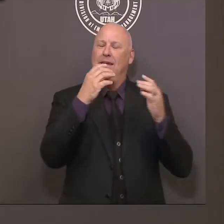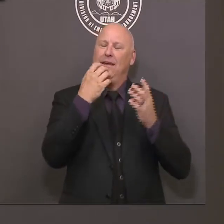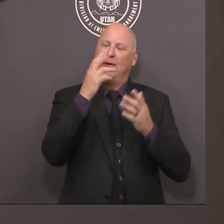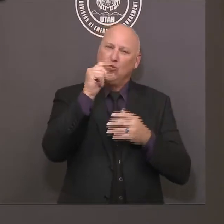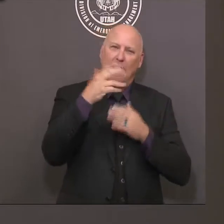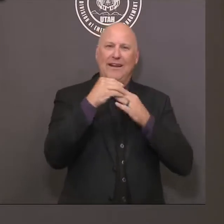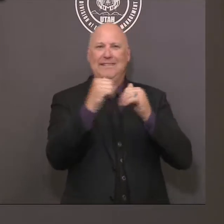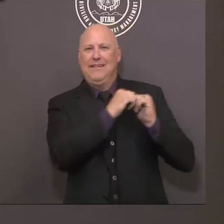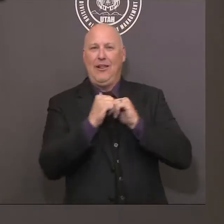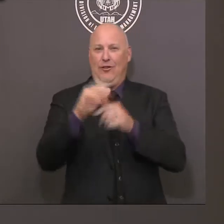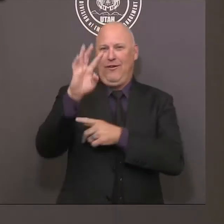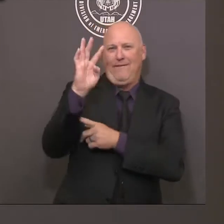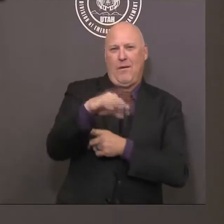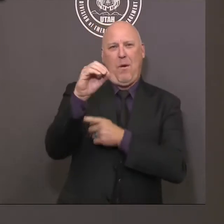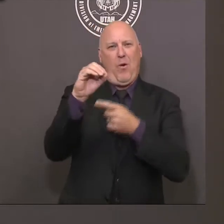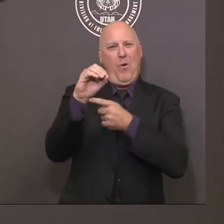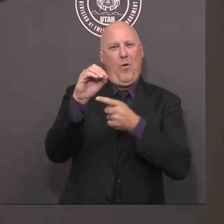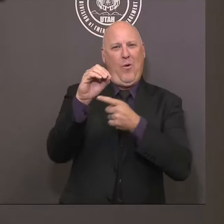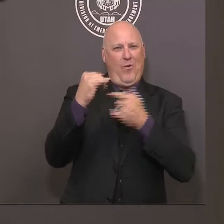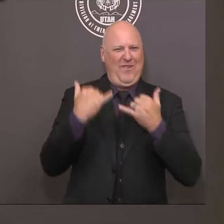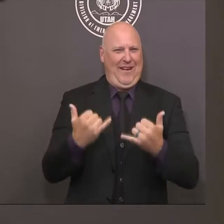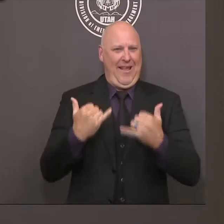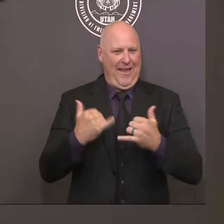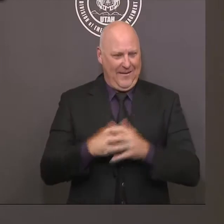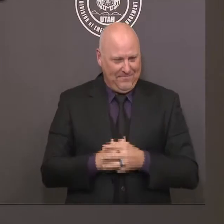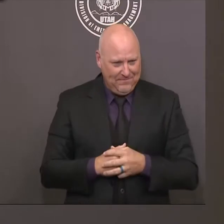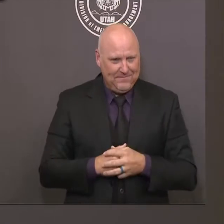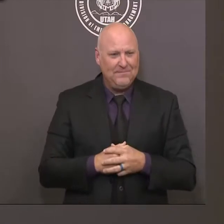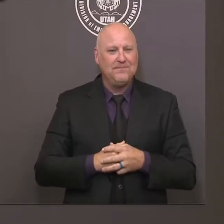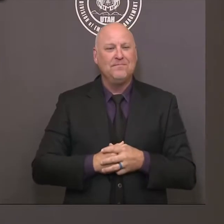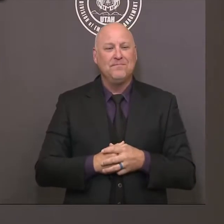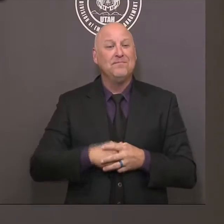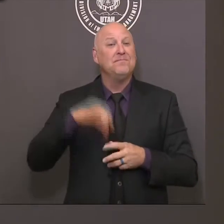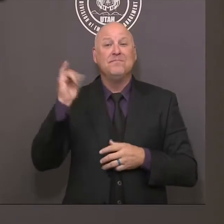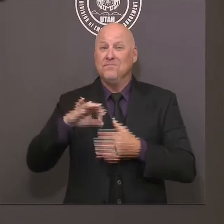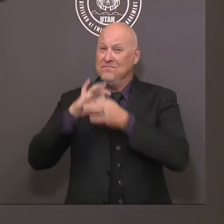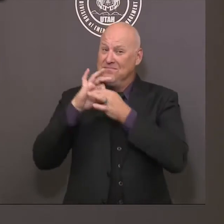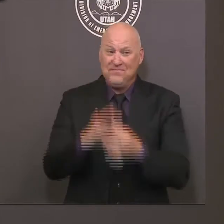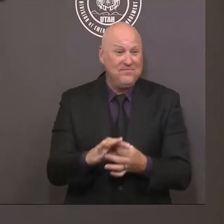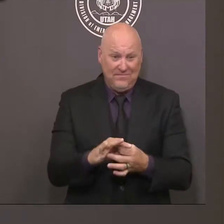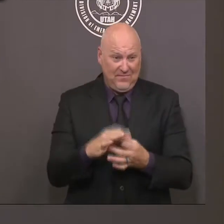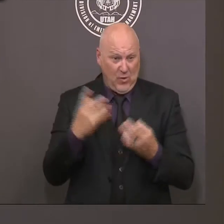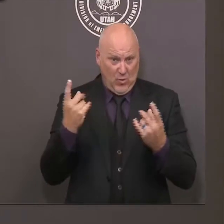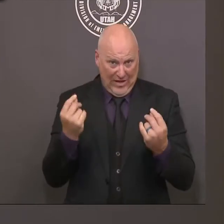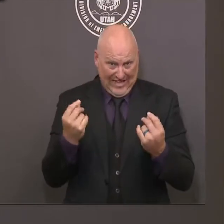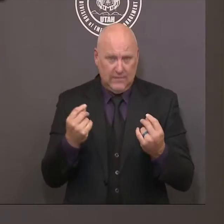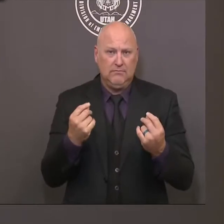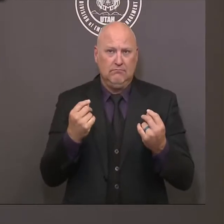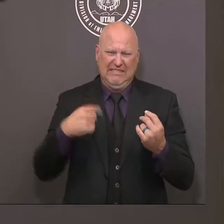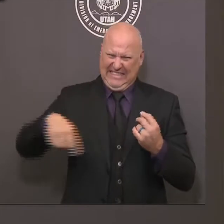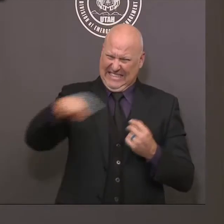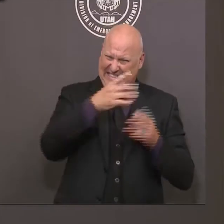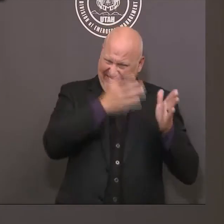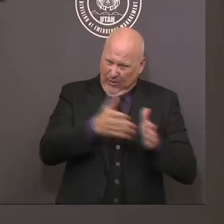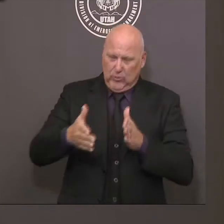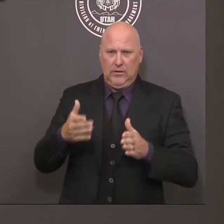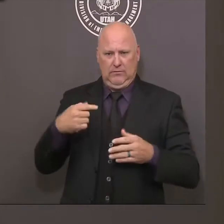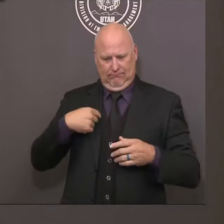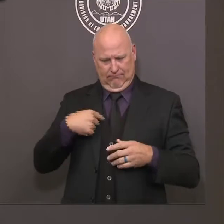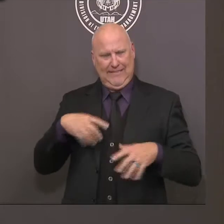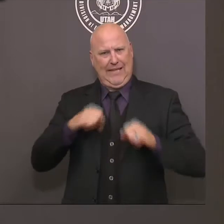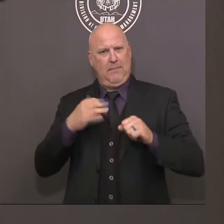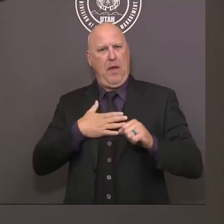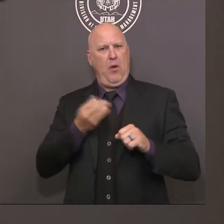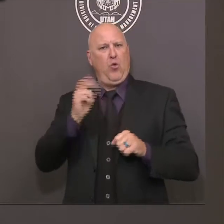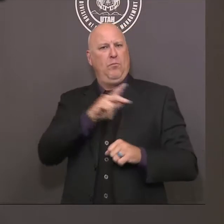as a monument to personal responsibility, self-governance, innovation, and leadership from many